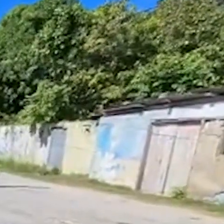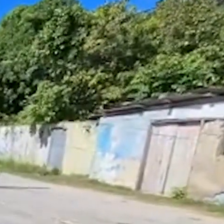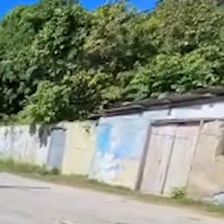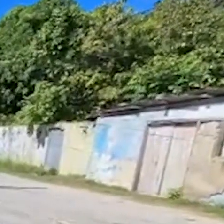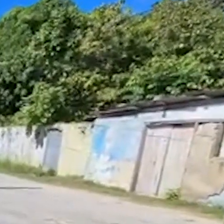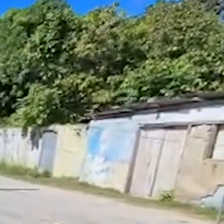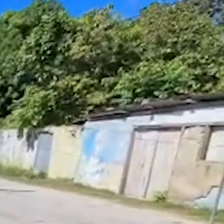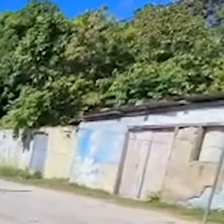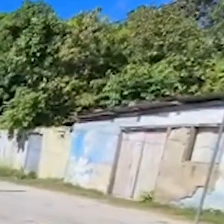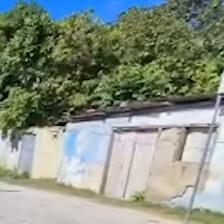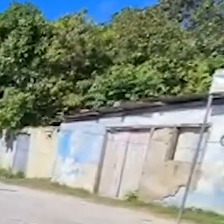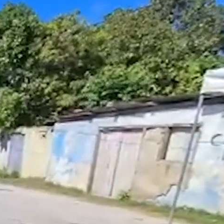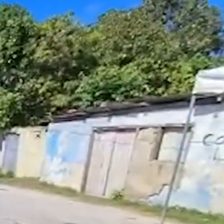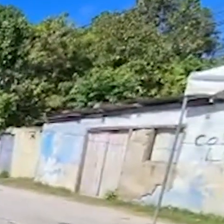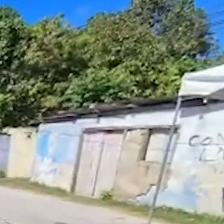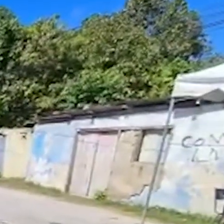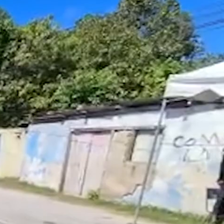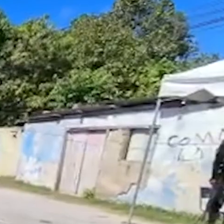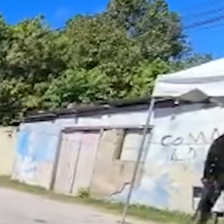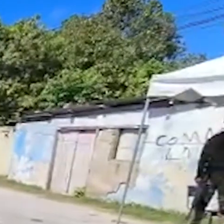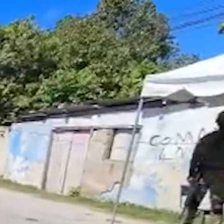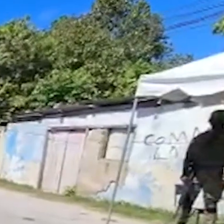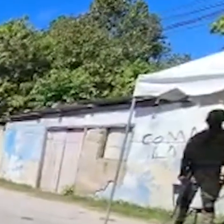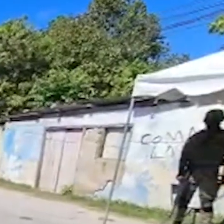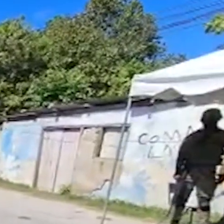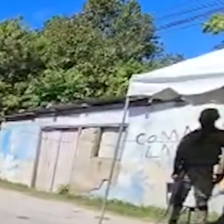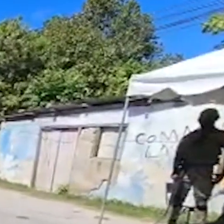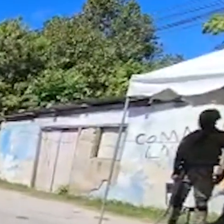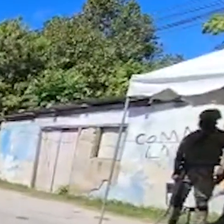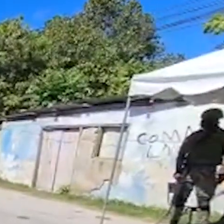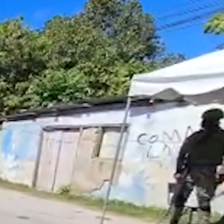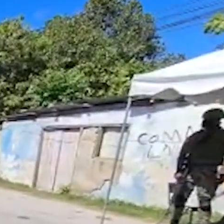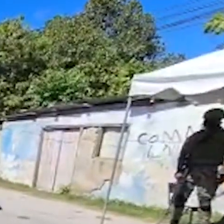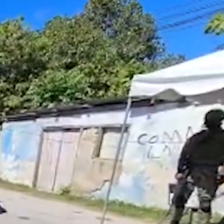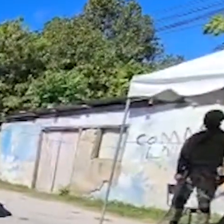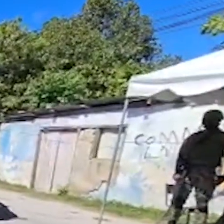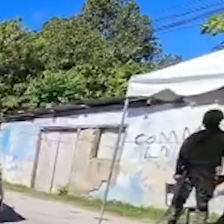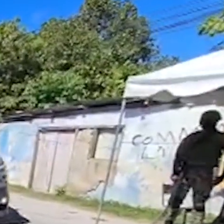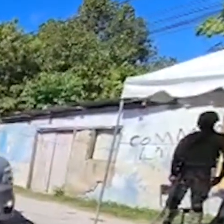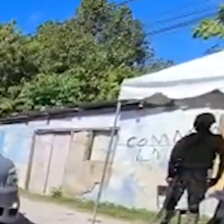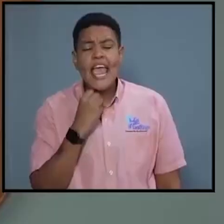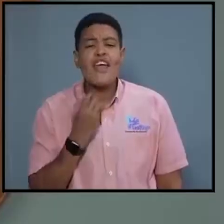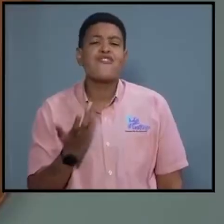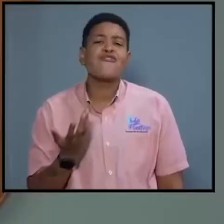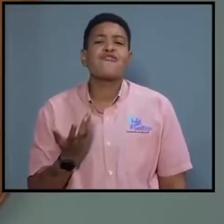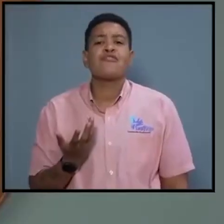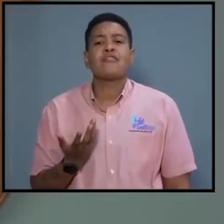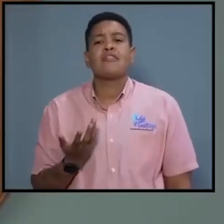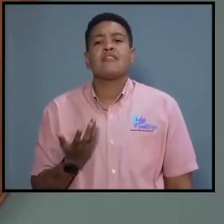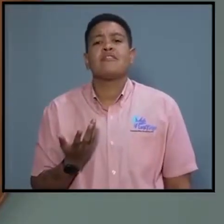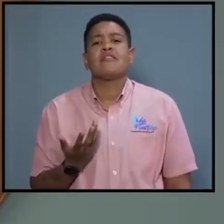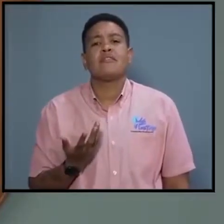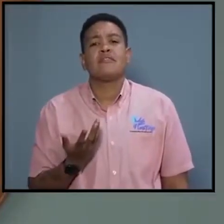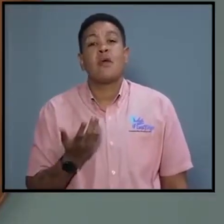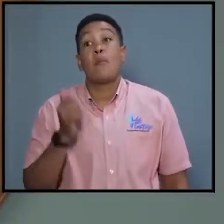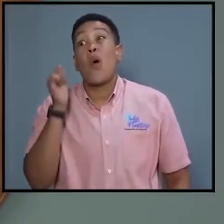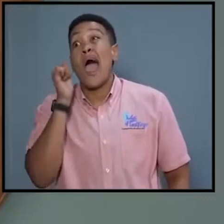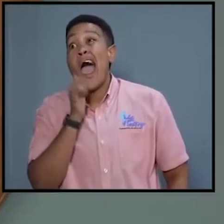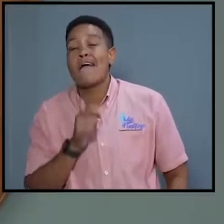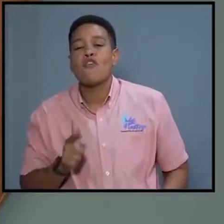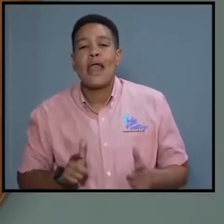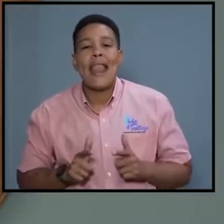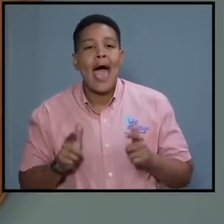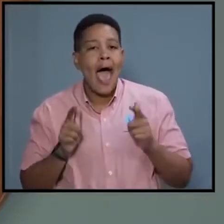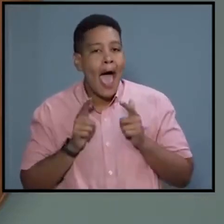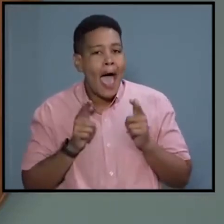It has been normalized. I still care about every life